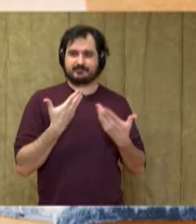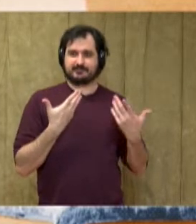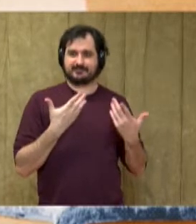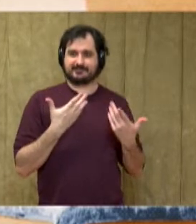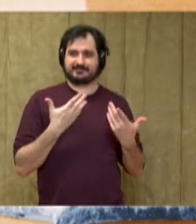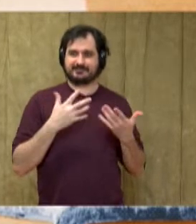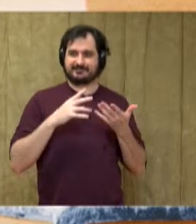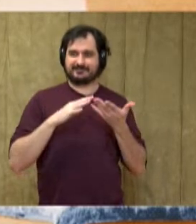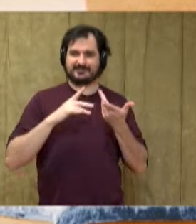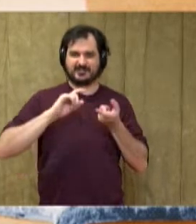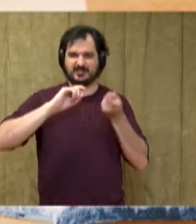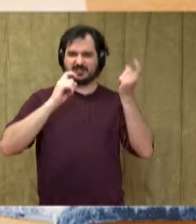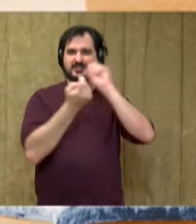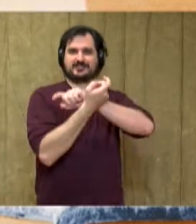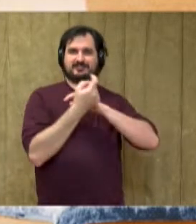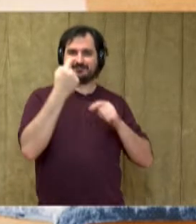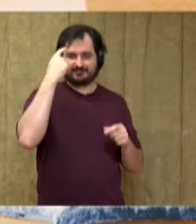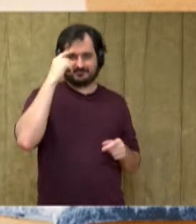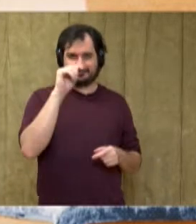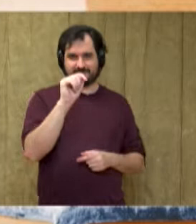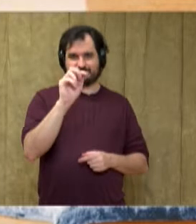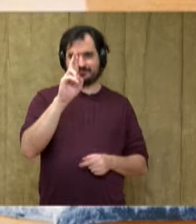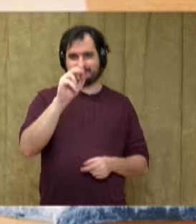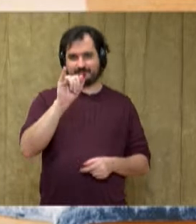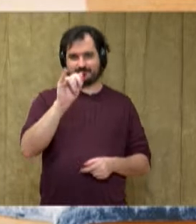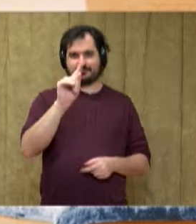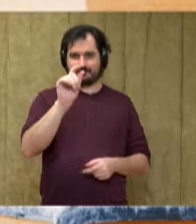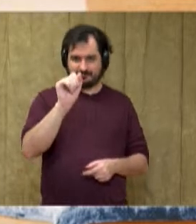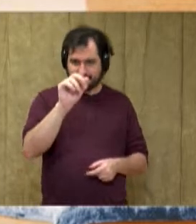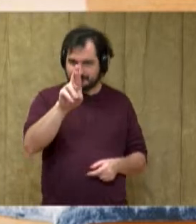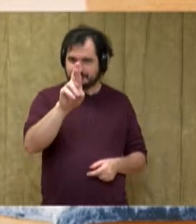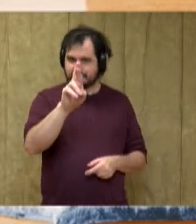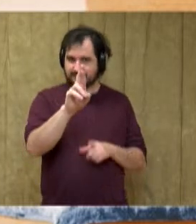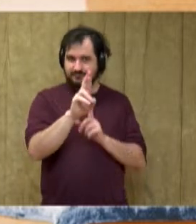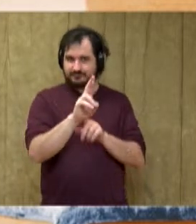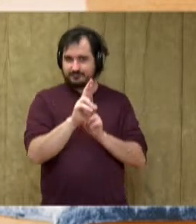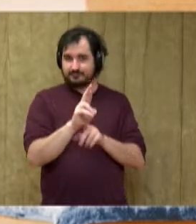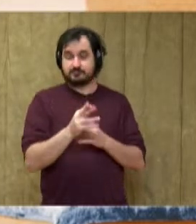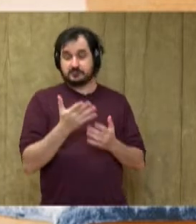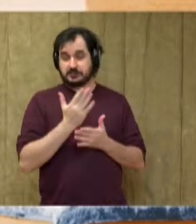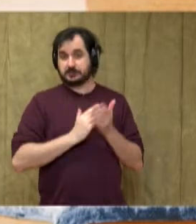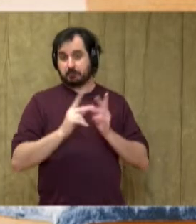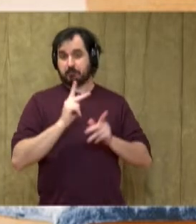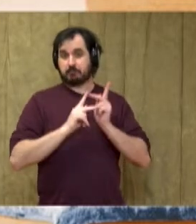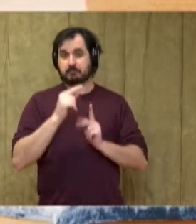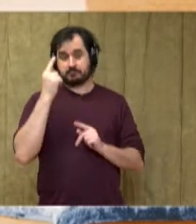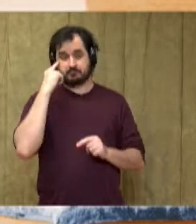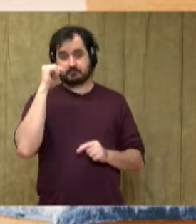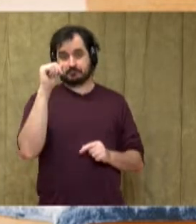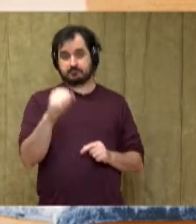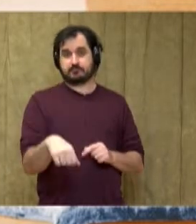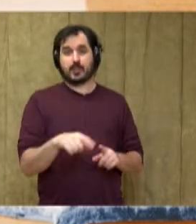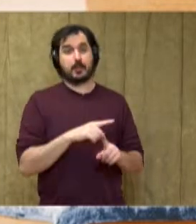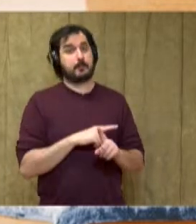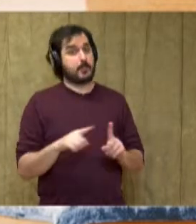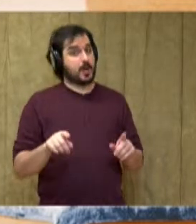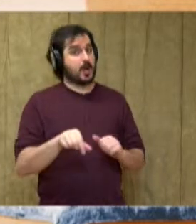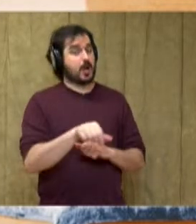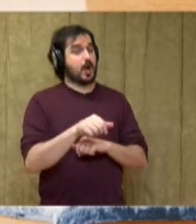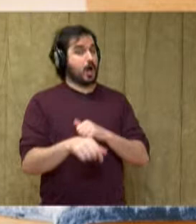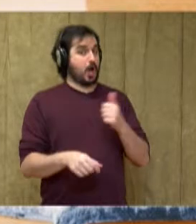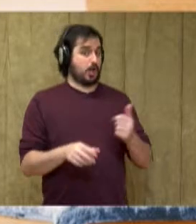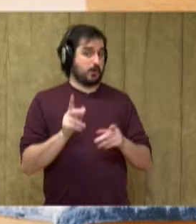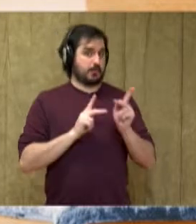supporters thought so, but many celebrated Washington as the father of his country. Who was